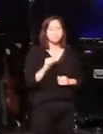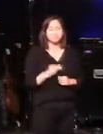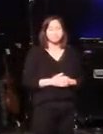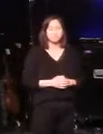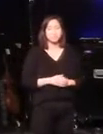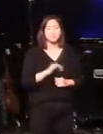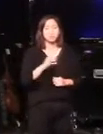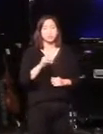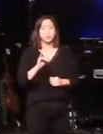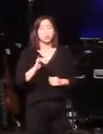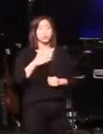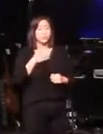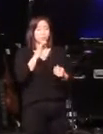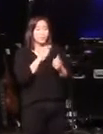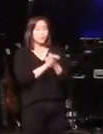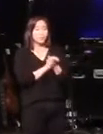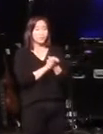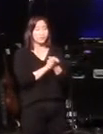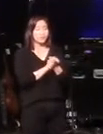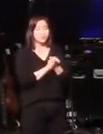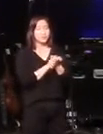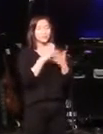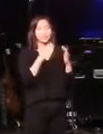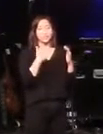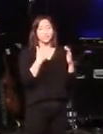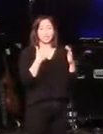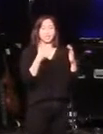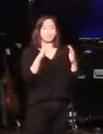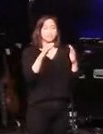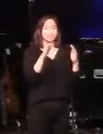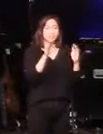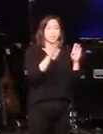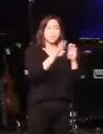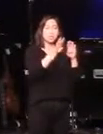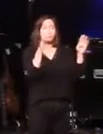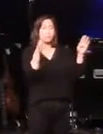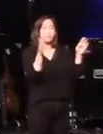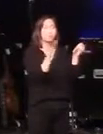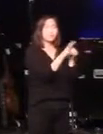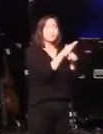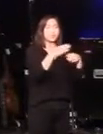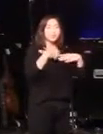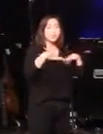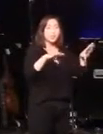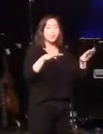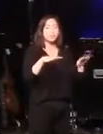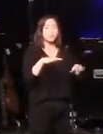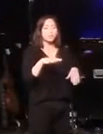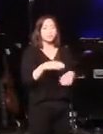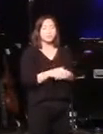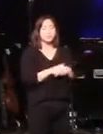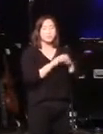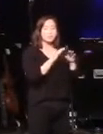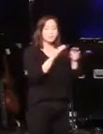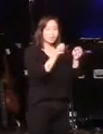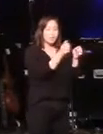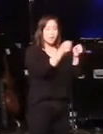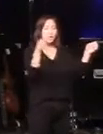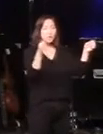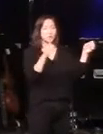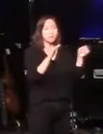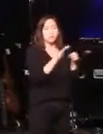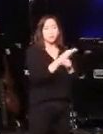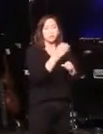Jody had for them a closet of clothes and had a pantry of food. Not once did they just wake up with all this